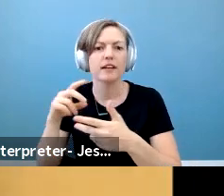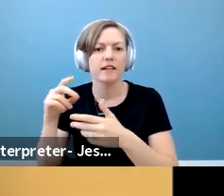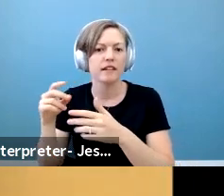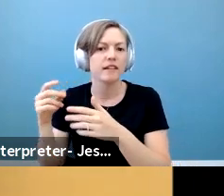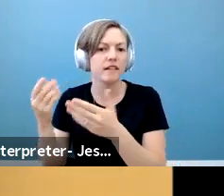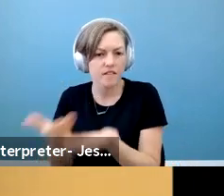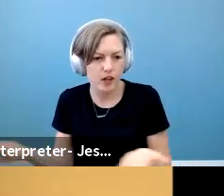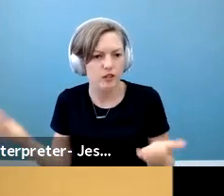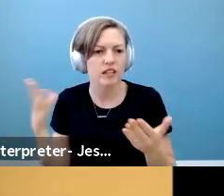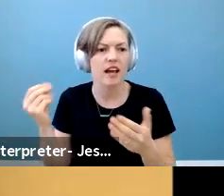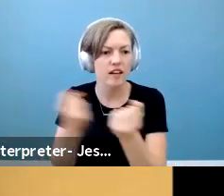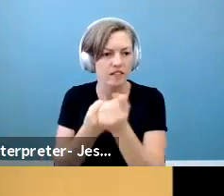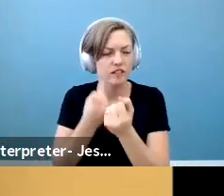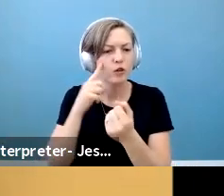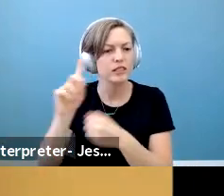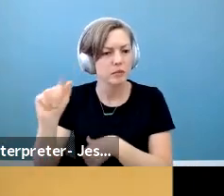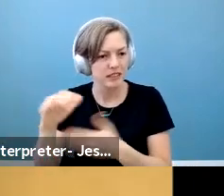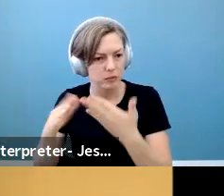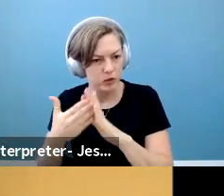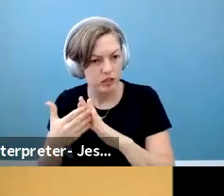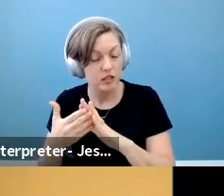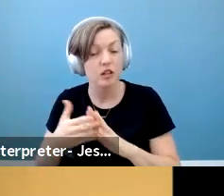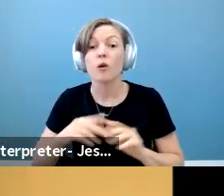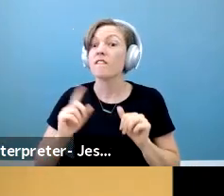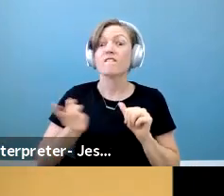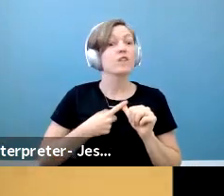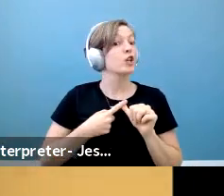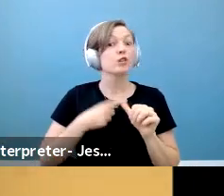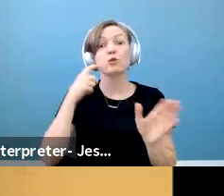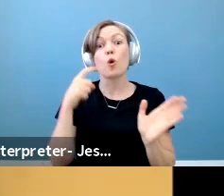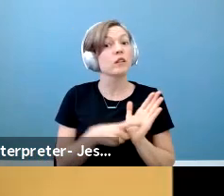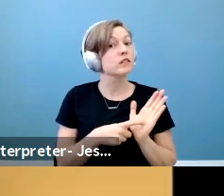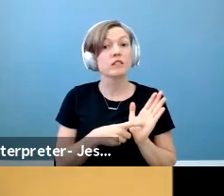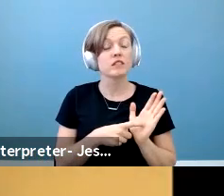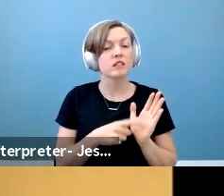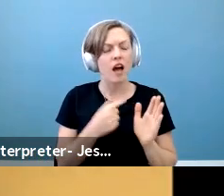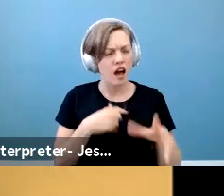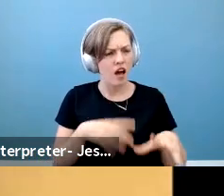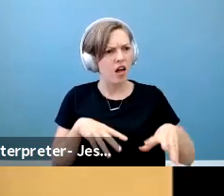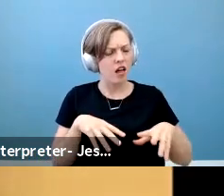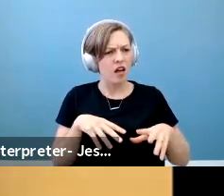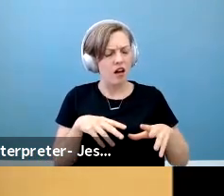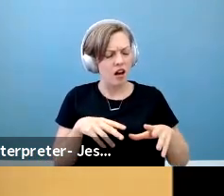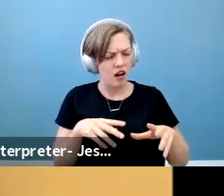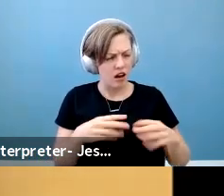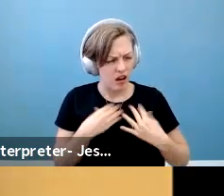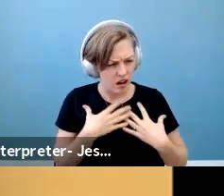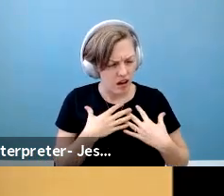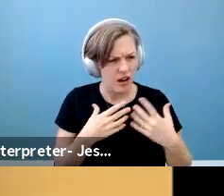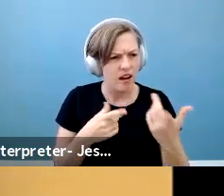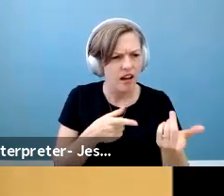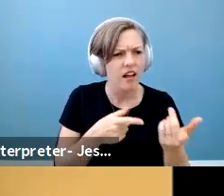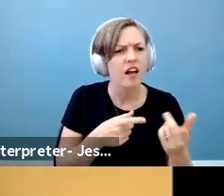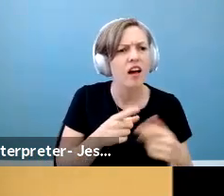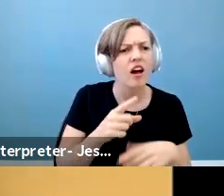community. What I initially absorbed was the story of a pseudoscientific debunked